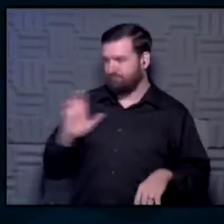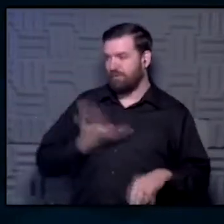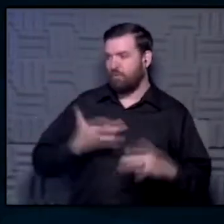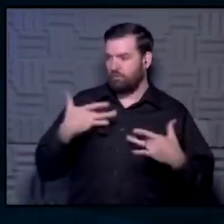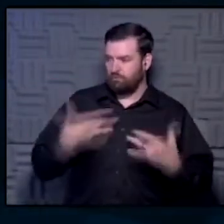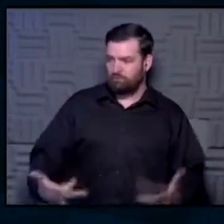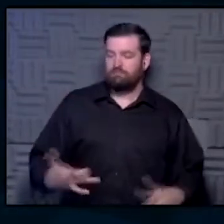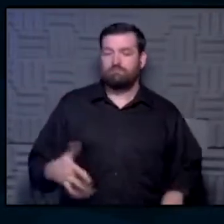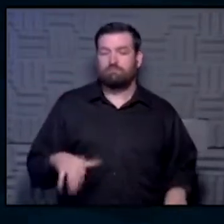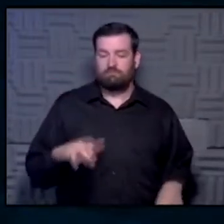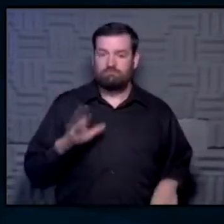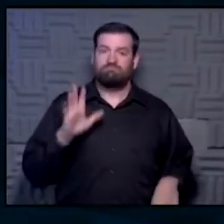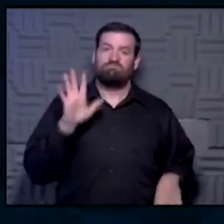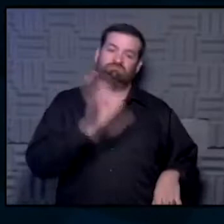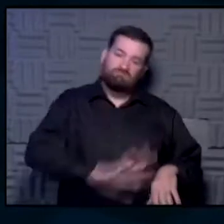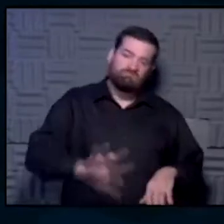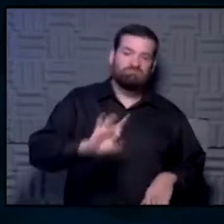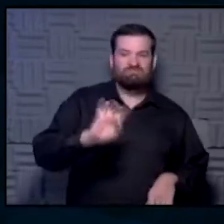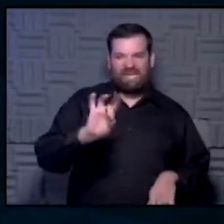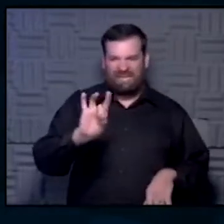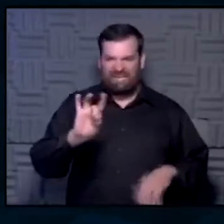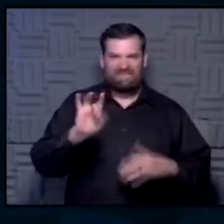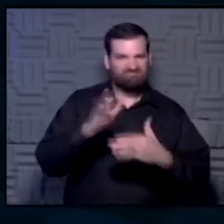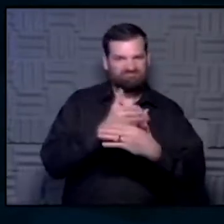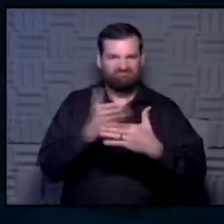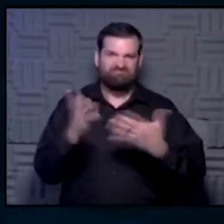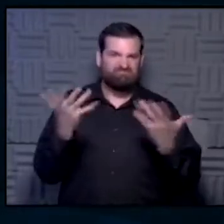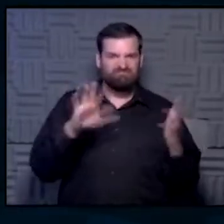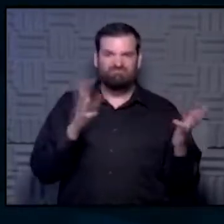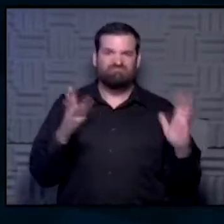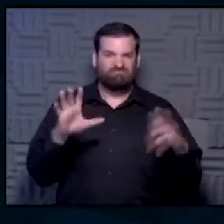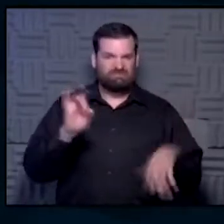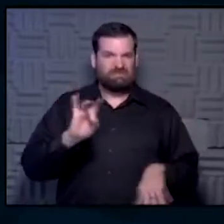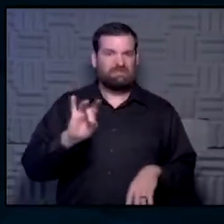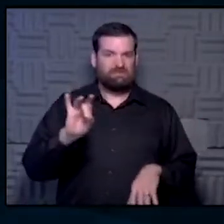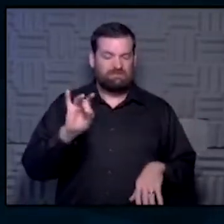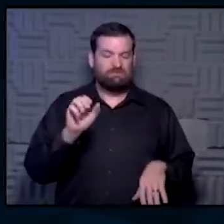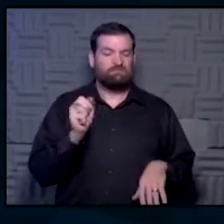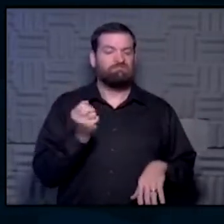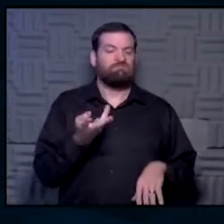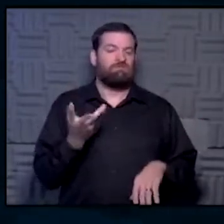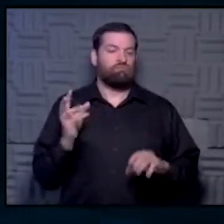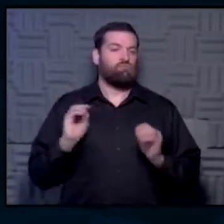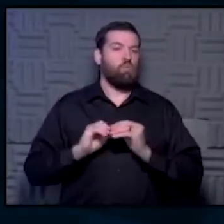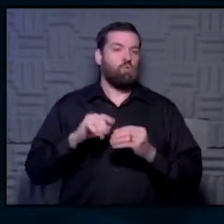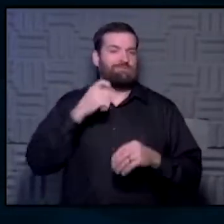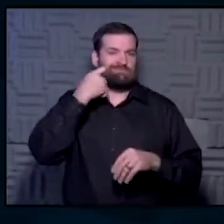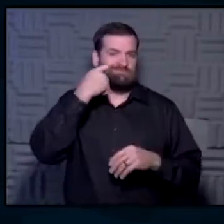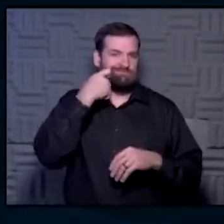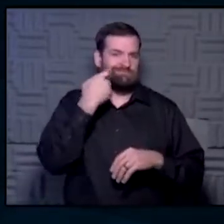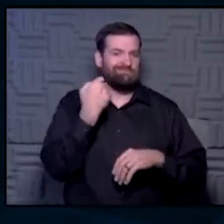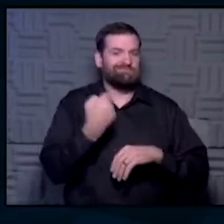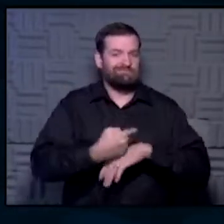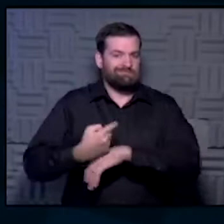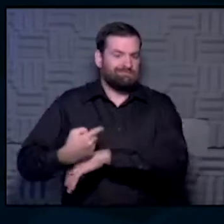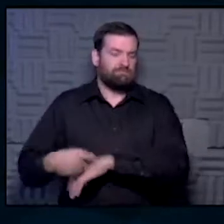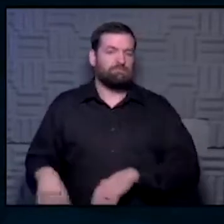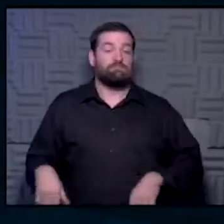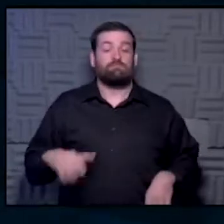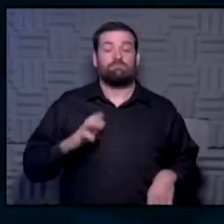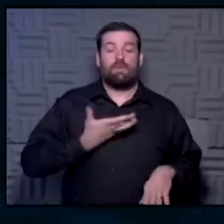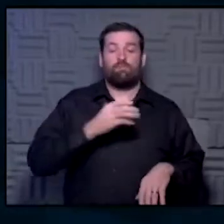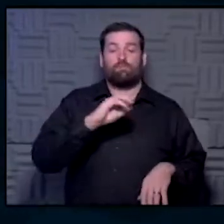somewhere around 8 plus or minus. And a few more here the last several days. And then our